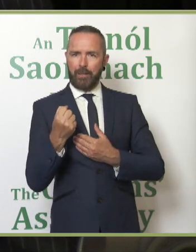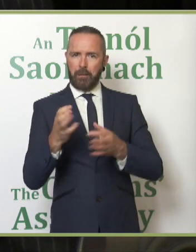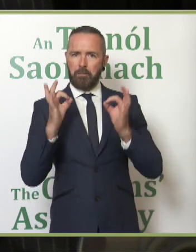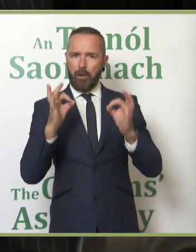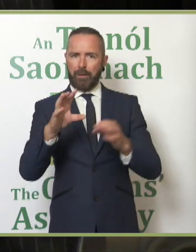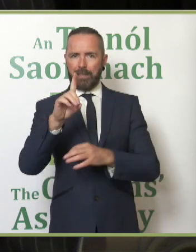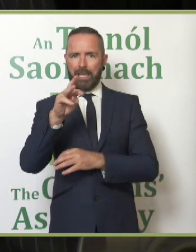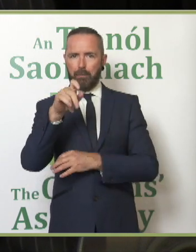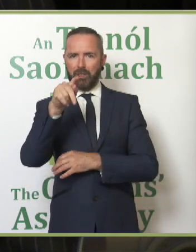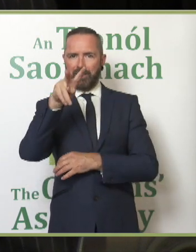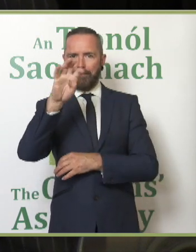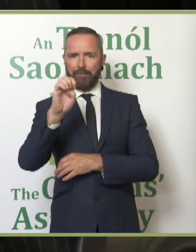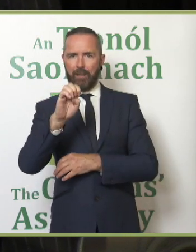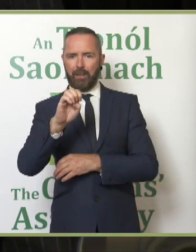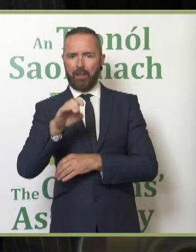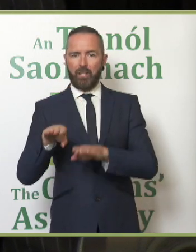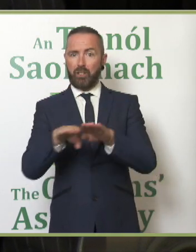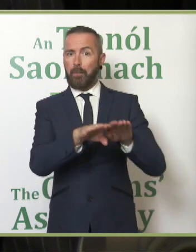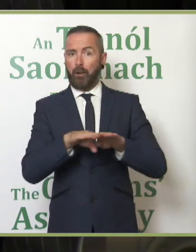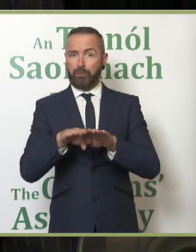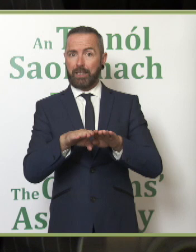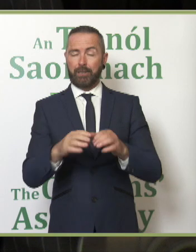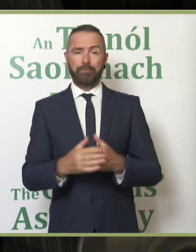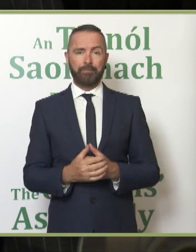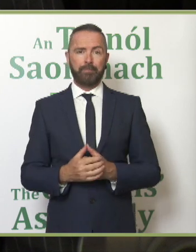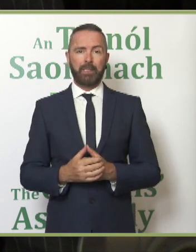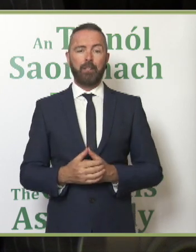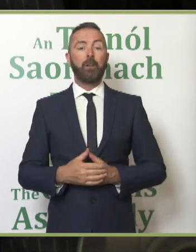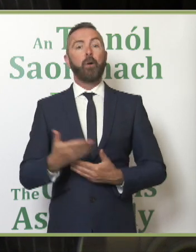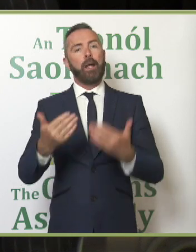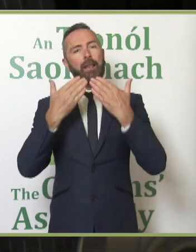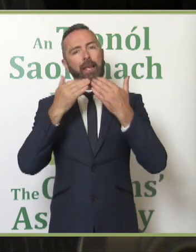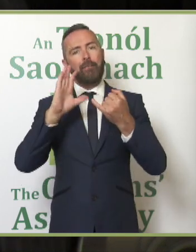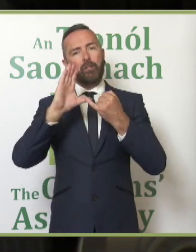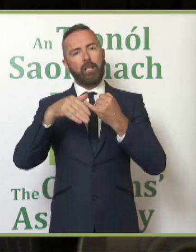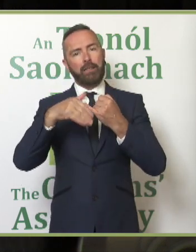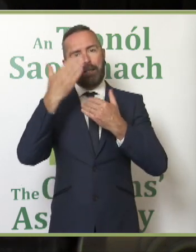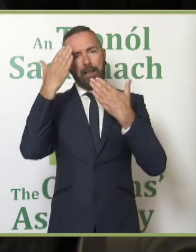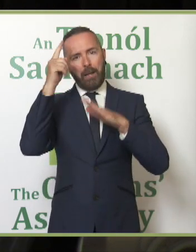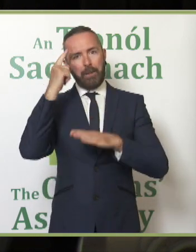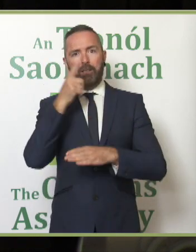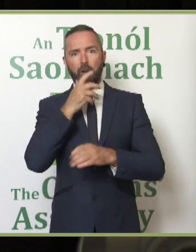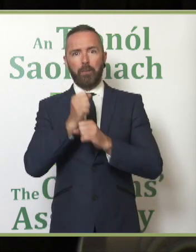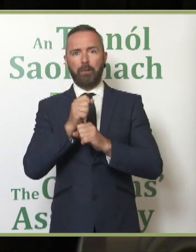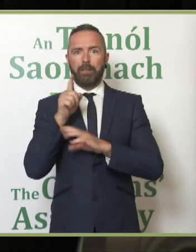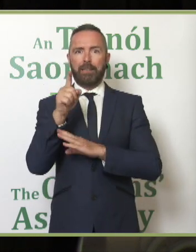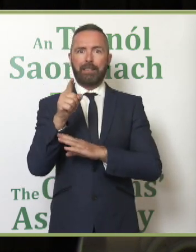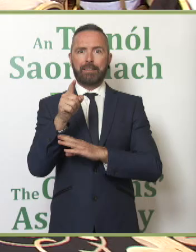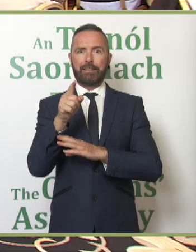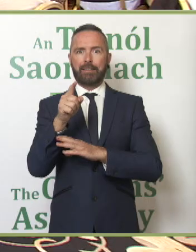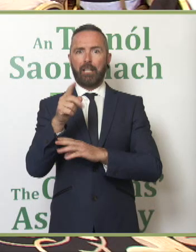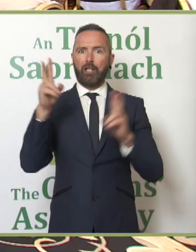democracy. Thanks for the opportunity to provide this very simple overview sketch, and good luck with all your